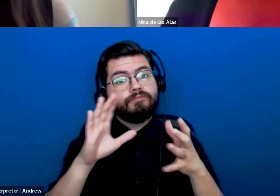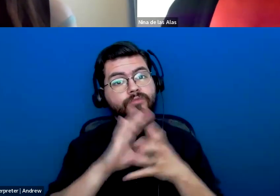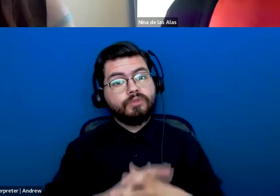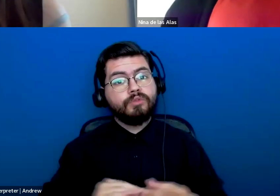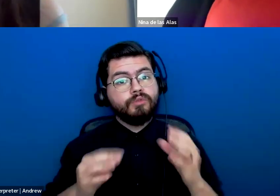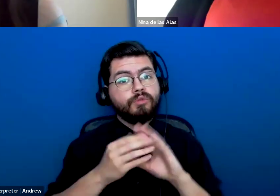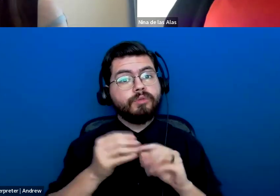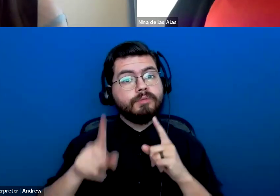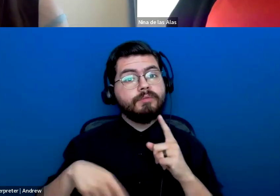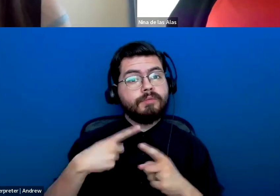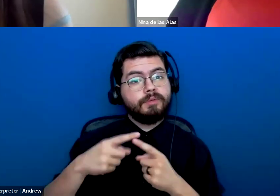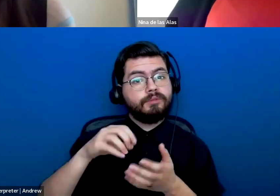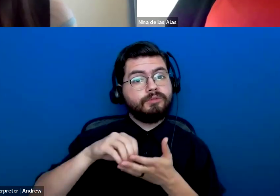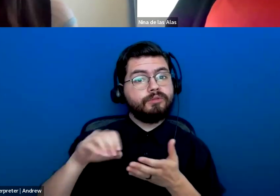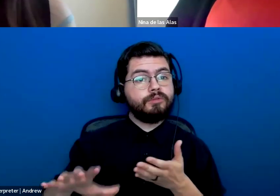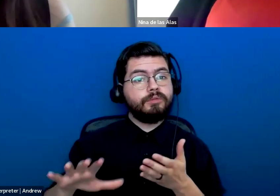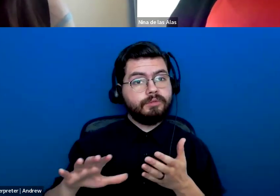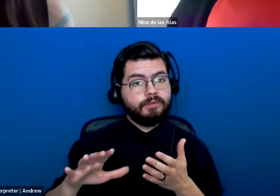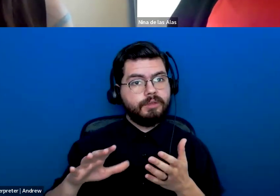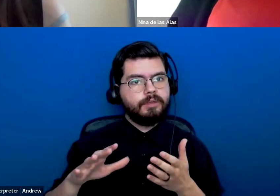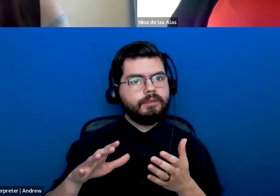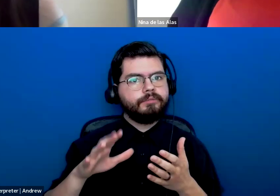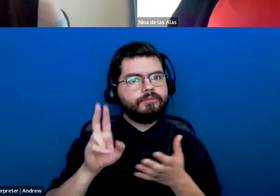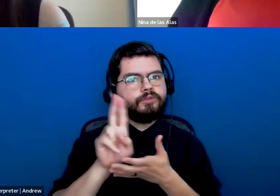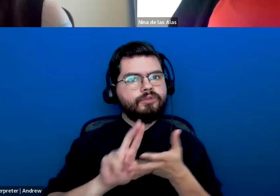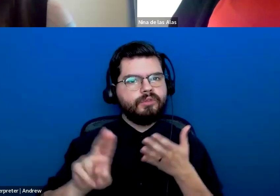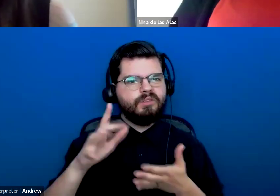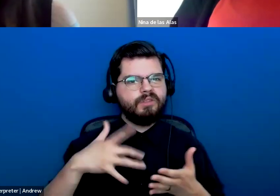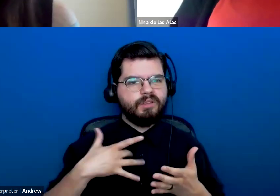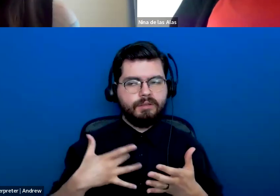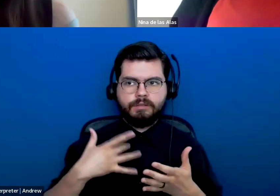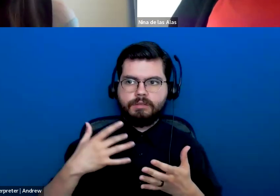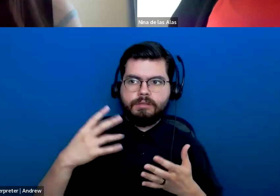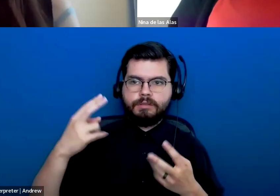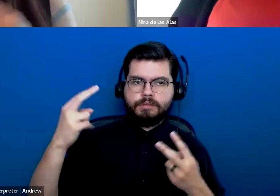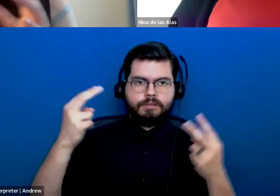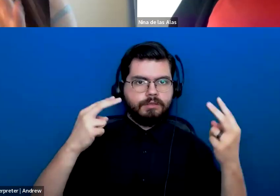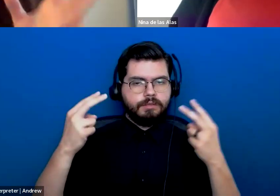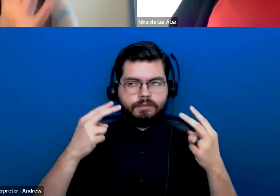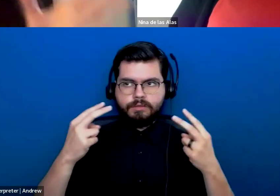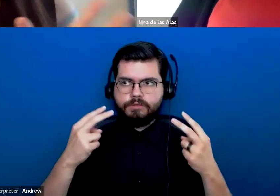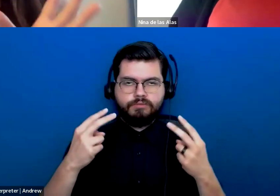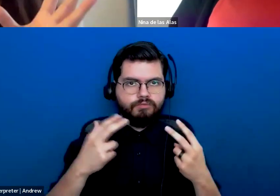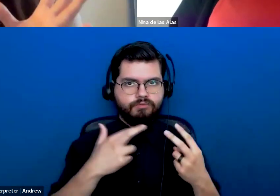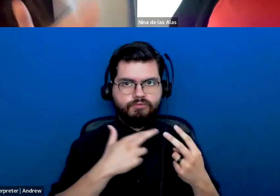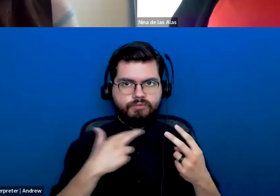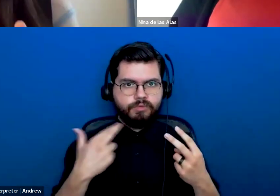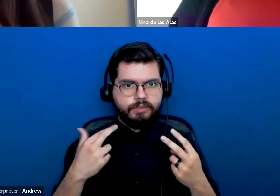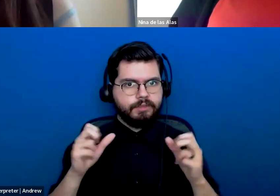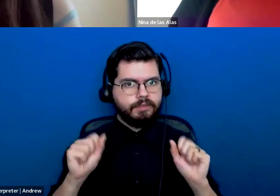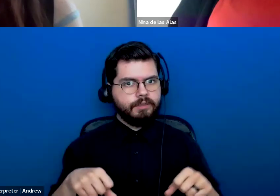data may put the university at a risk. So we there are a lot of